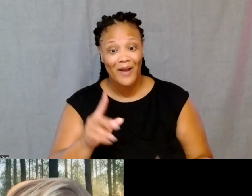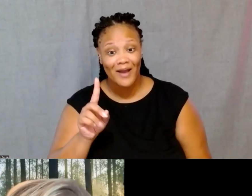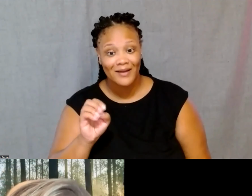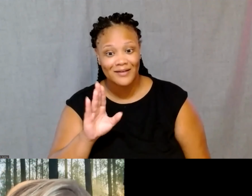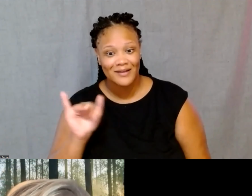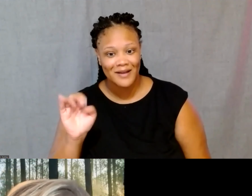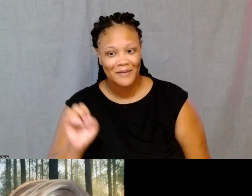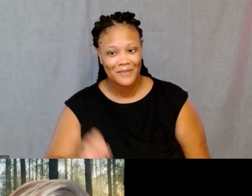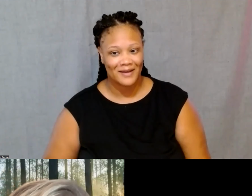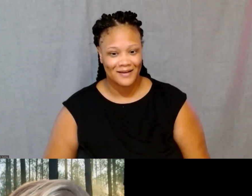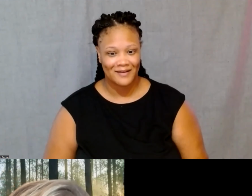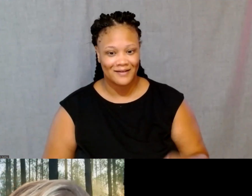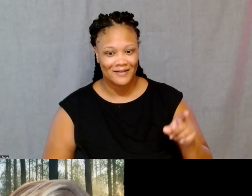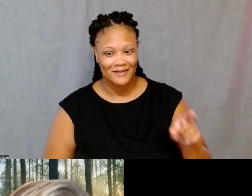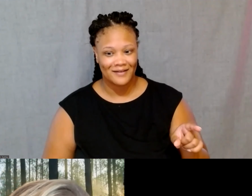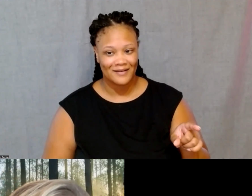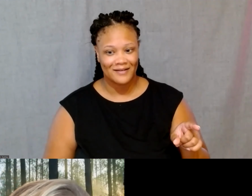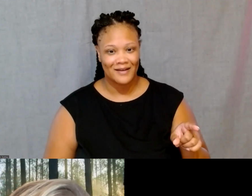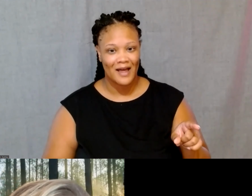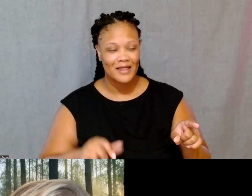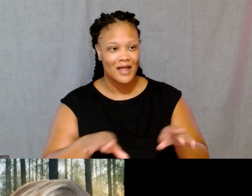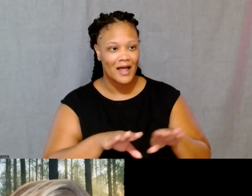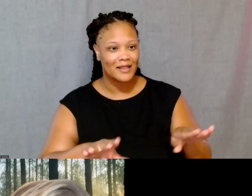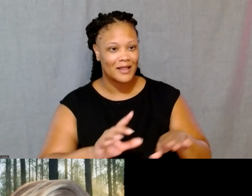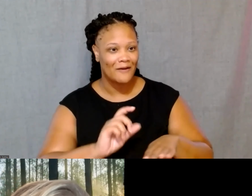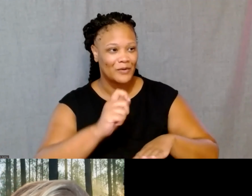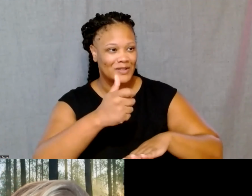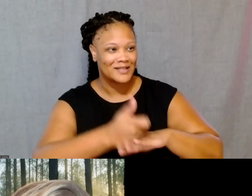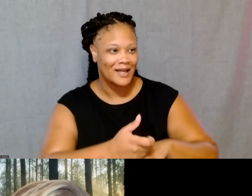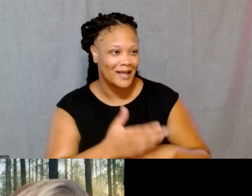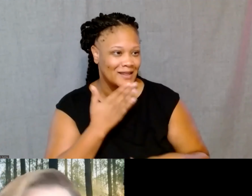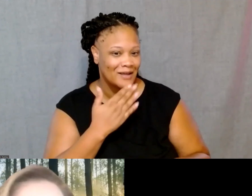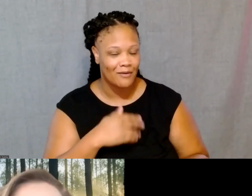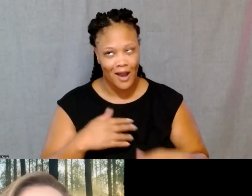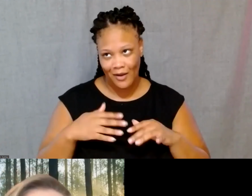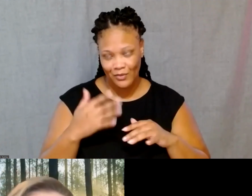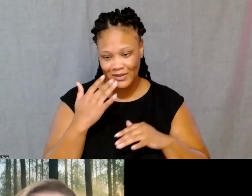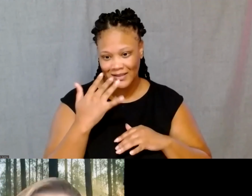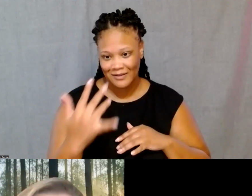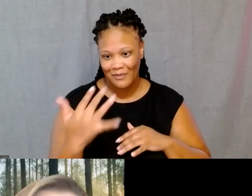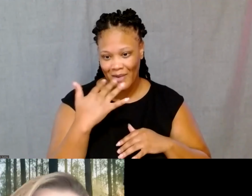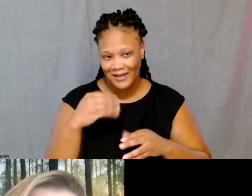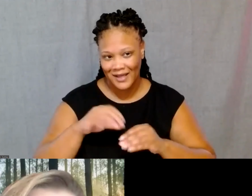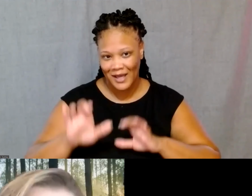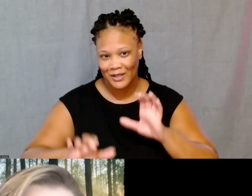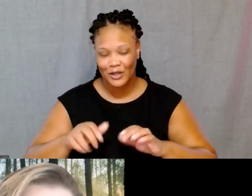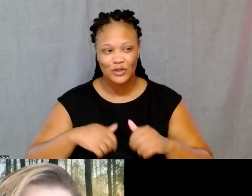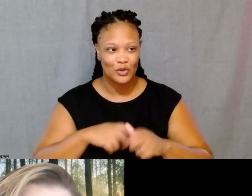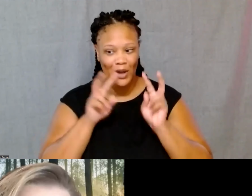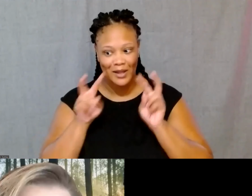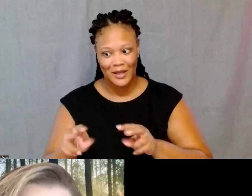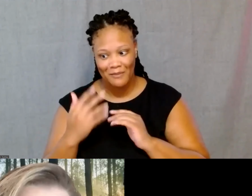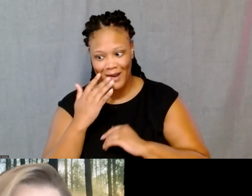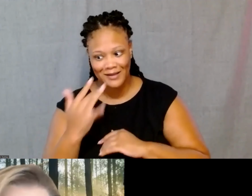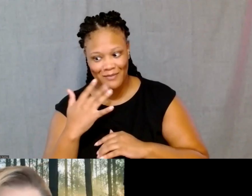That level setting, Maria. Thank you. I'm not spicy. I was spicy in the chat, so you can go up to my spicy comment in the chat, Sam, but this